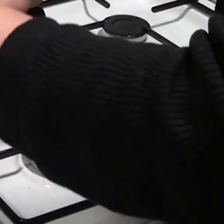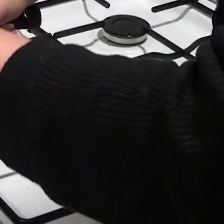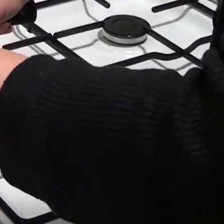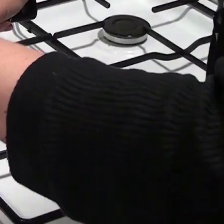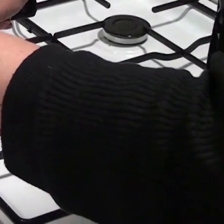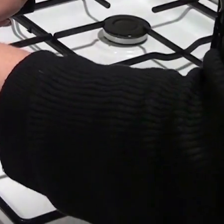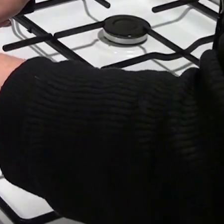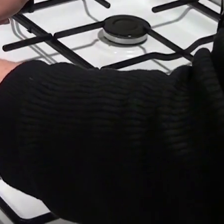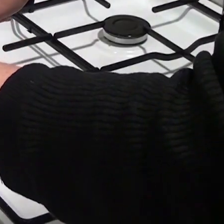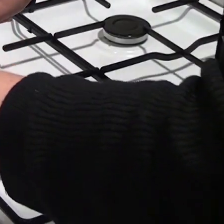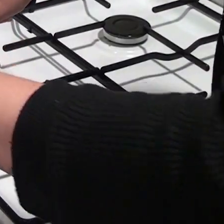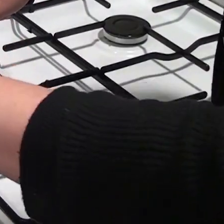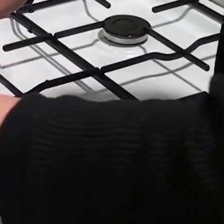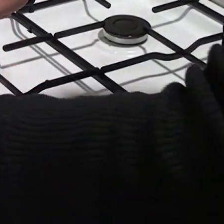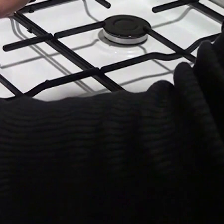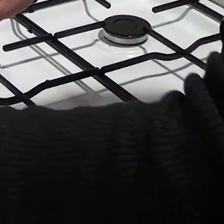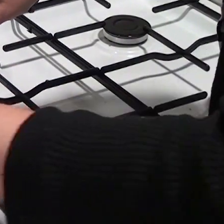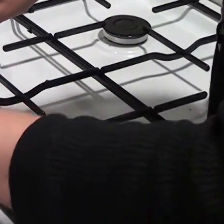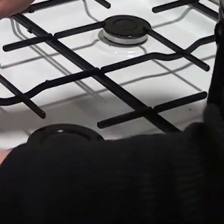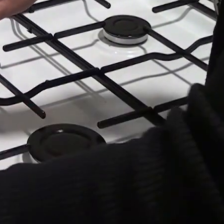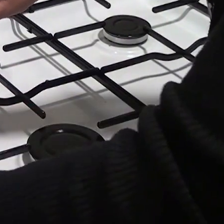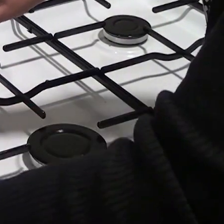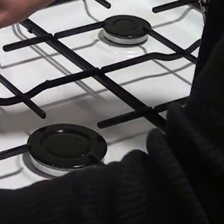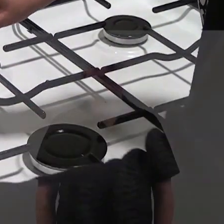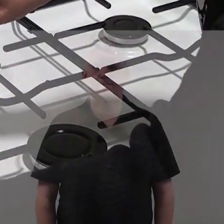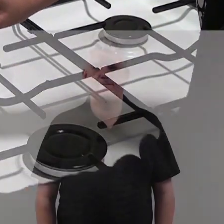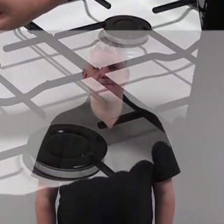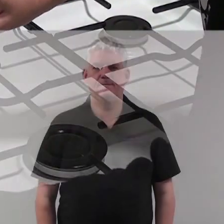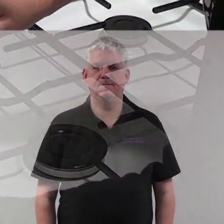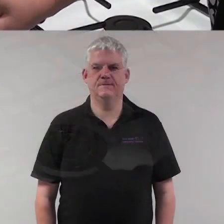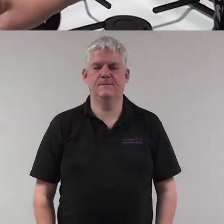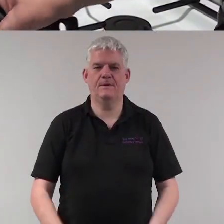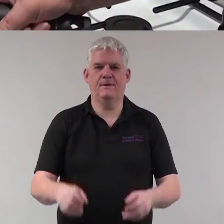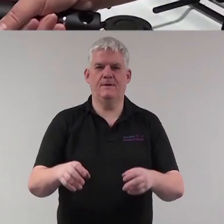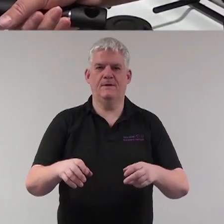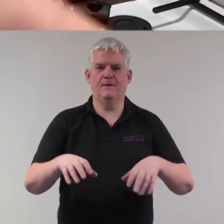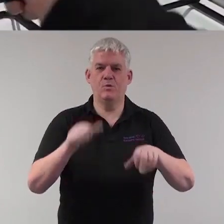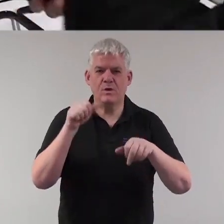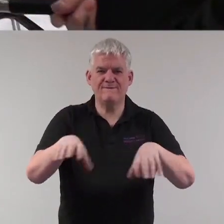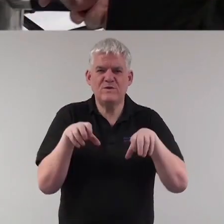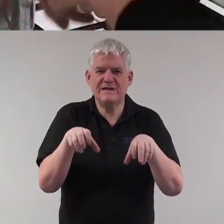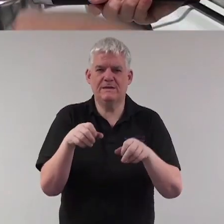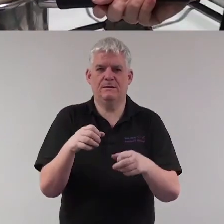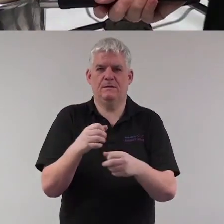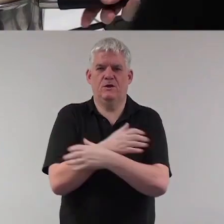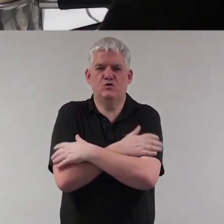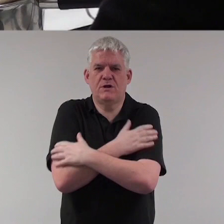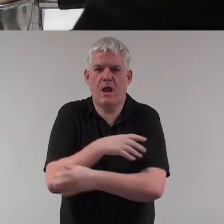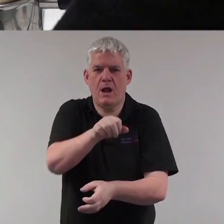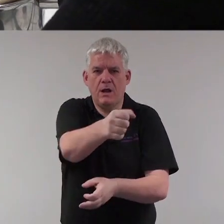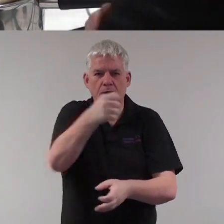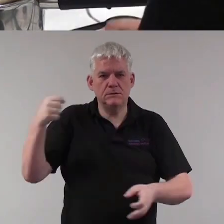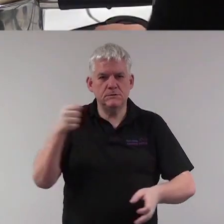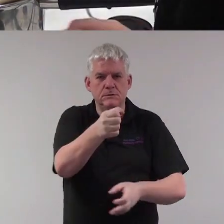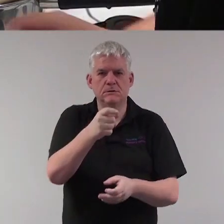She pours soup from a pot into a Tupperware tub and puts on the lid. Let warm foods cool down before putting